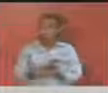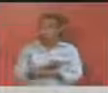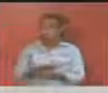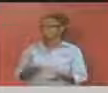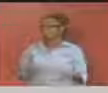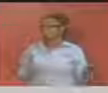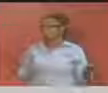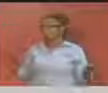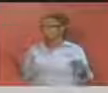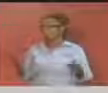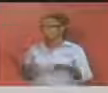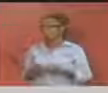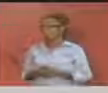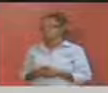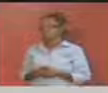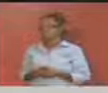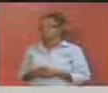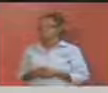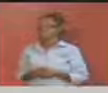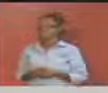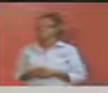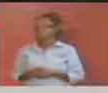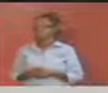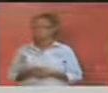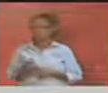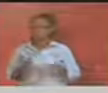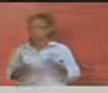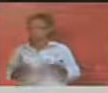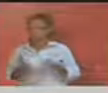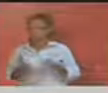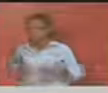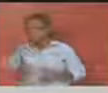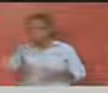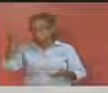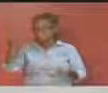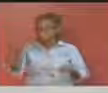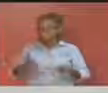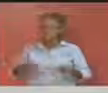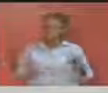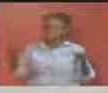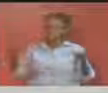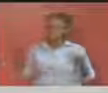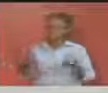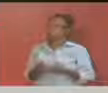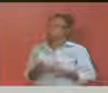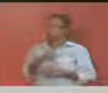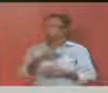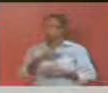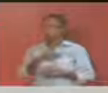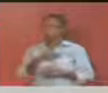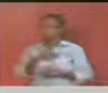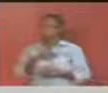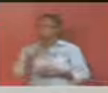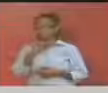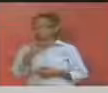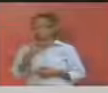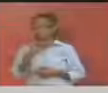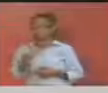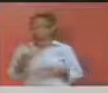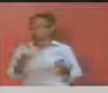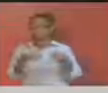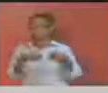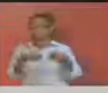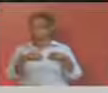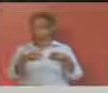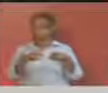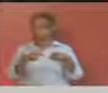WHO unapproved vaccine, and you have an adverse event? So from my perspective, I am not viewing this as a